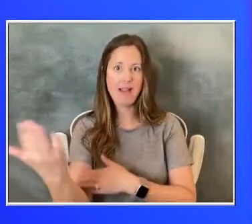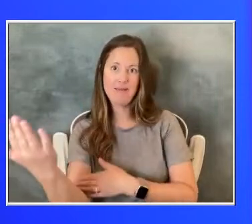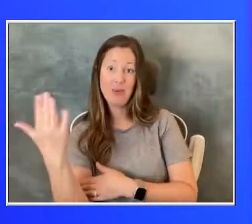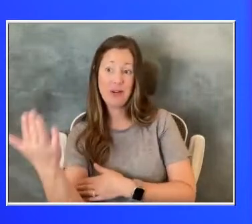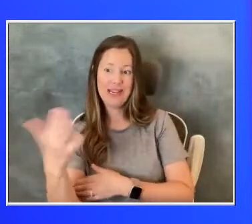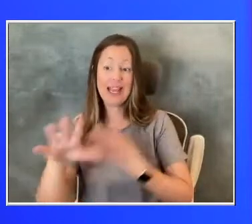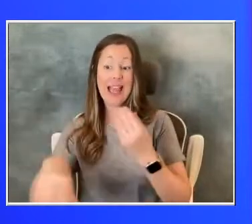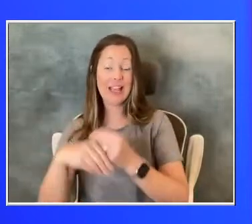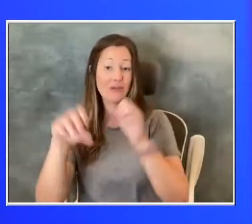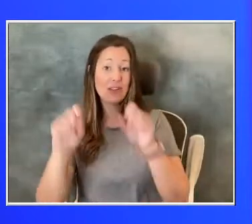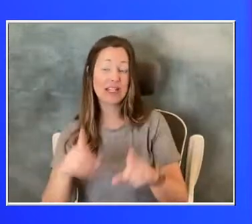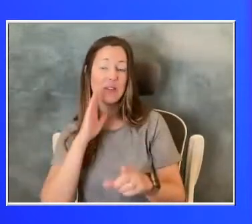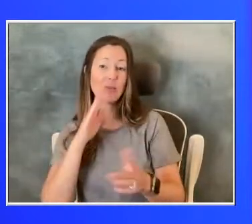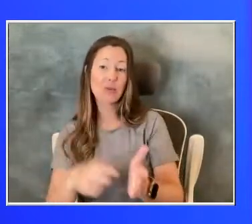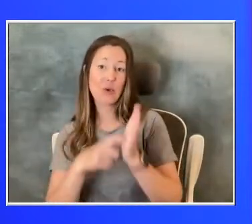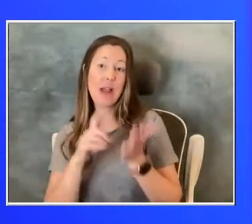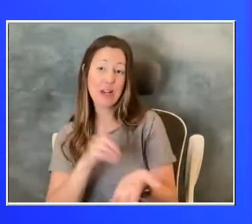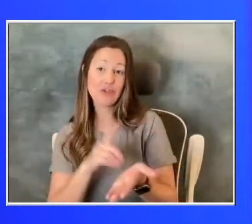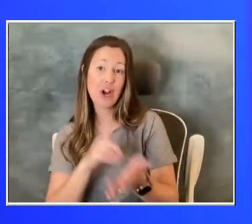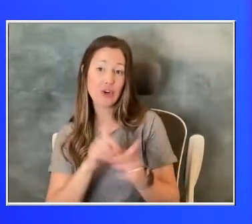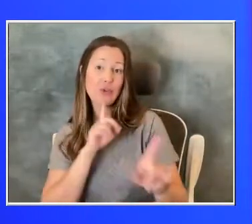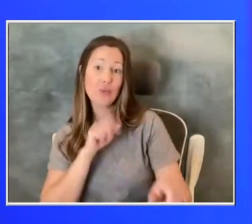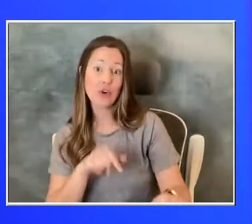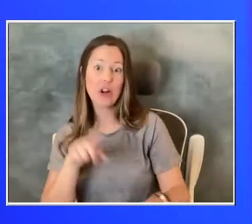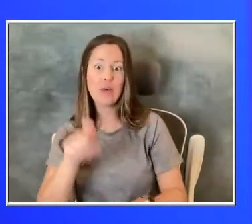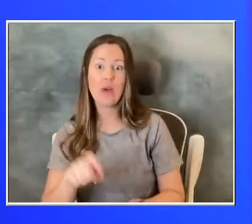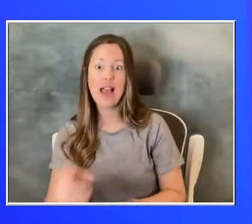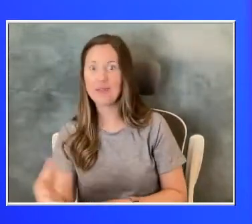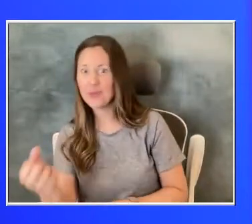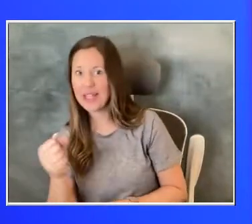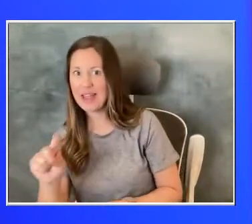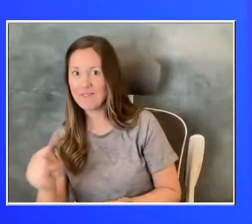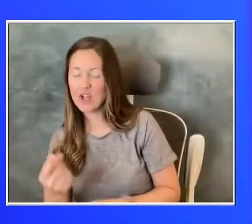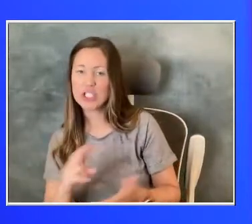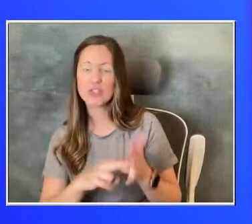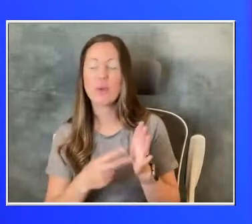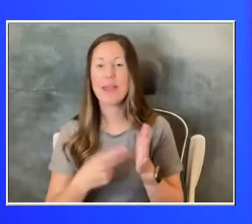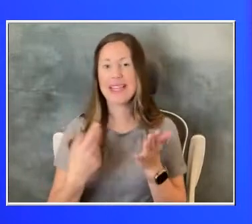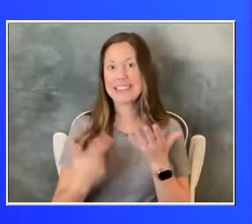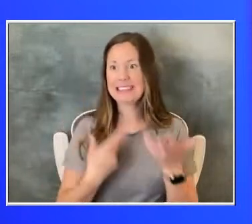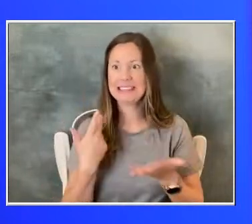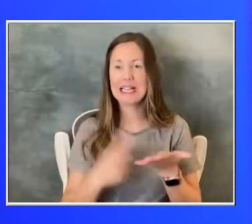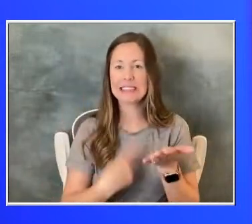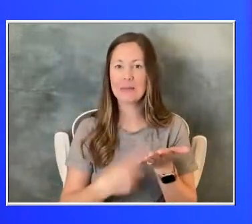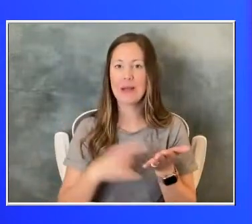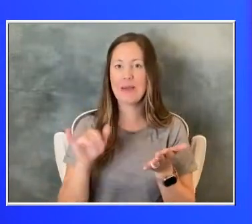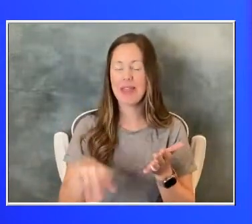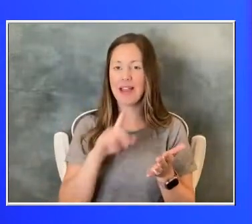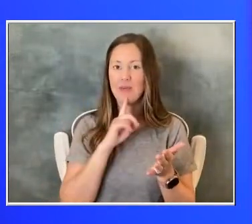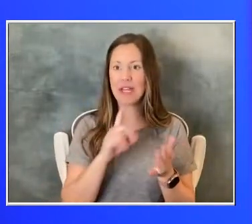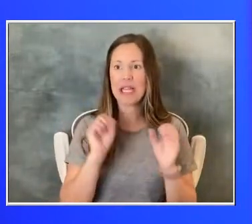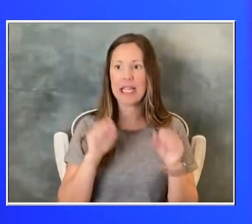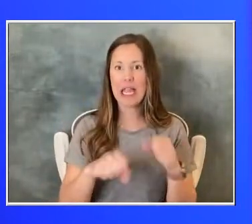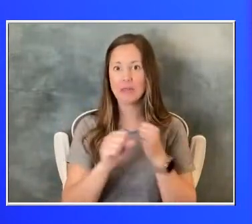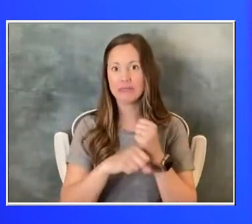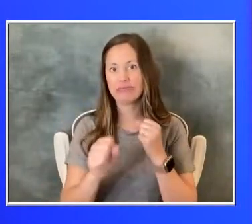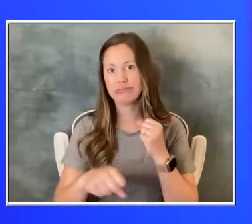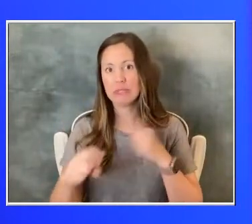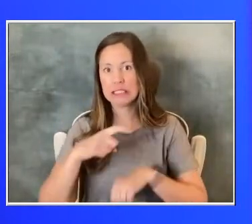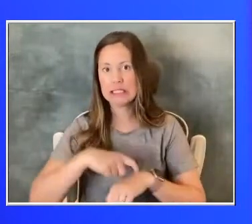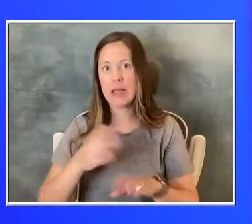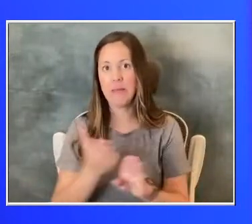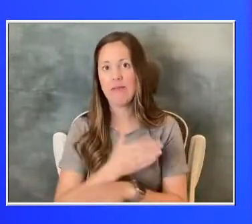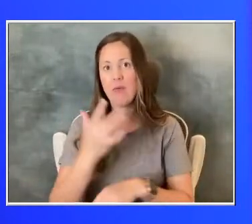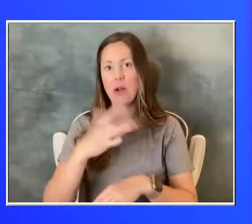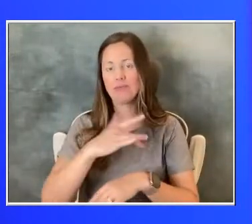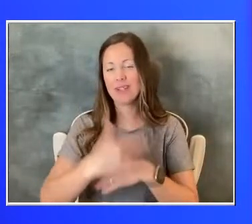a physician order, which we'll have to obtain. So sometimes that can, lengthen our time to get someone in. So the